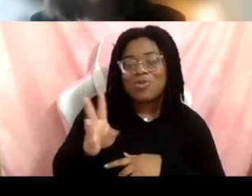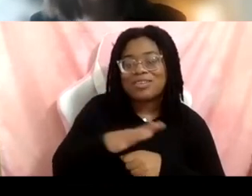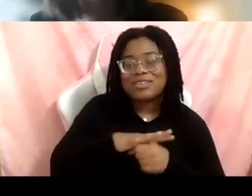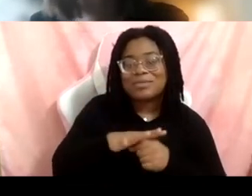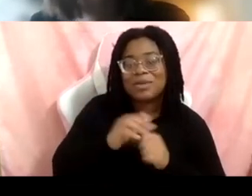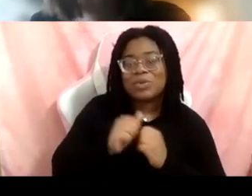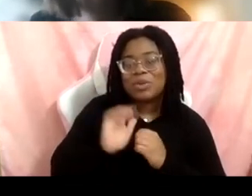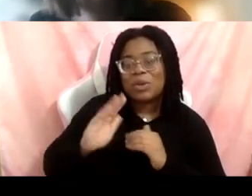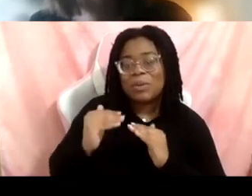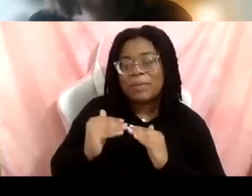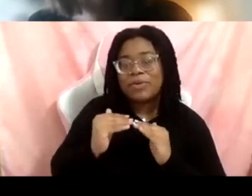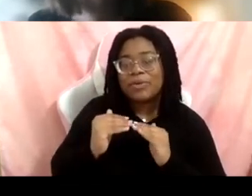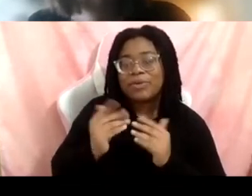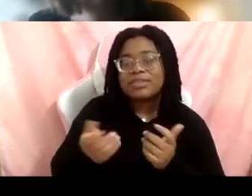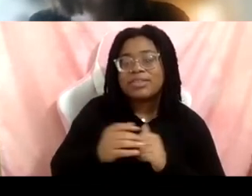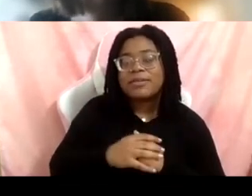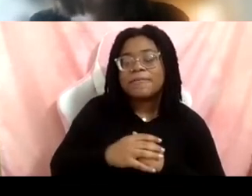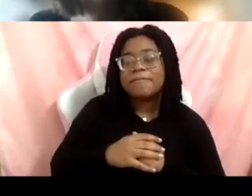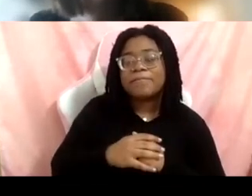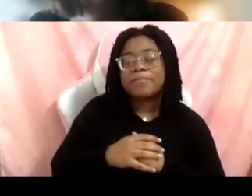peers. And